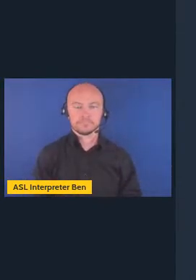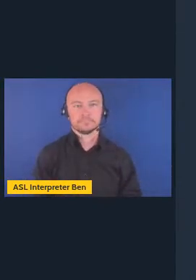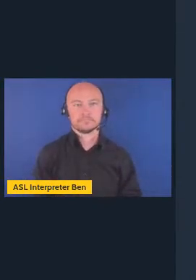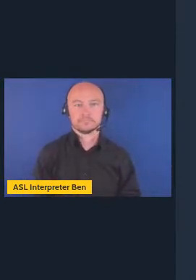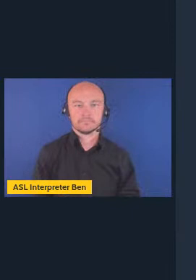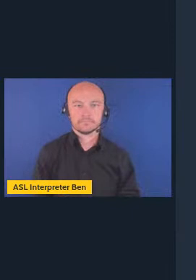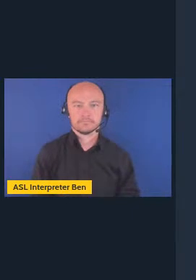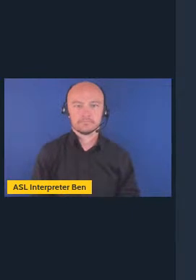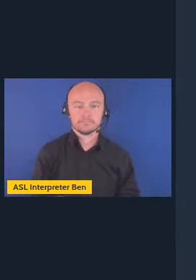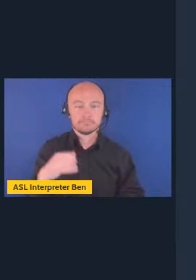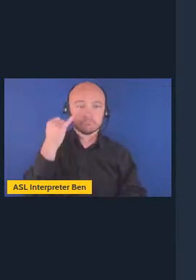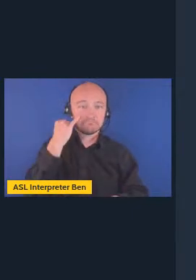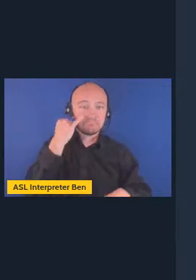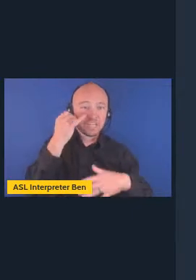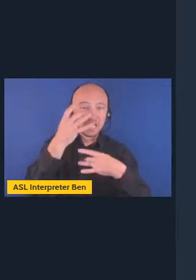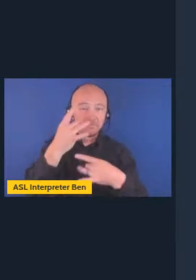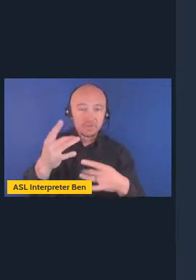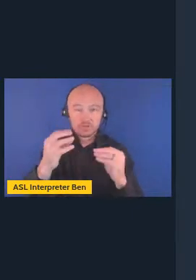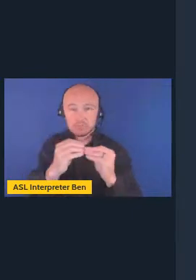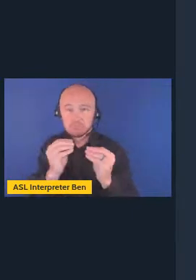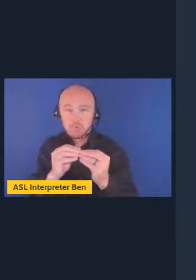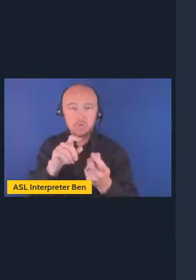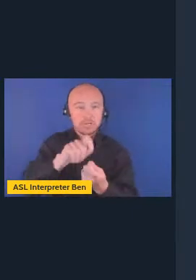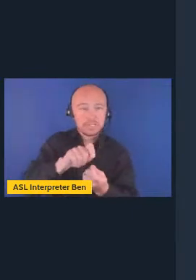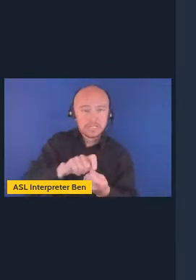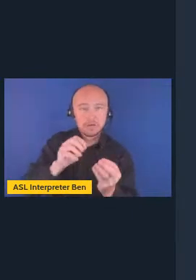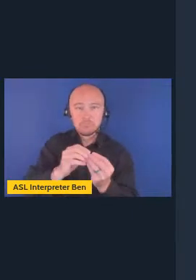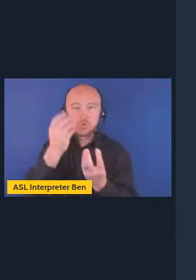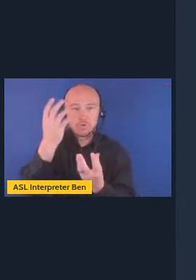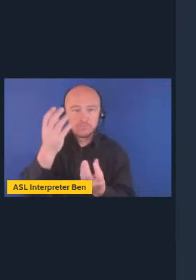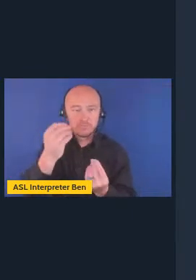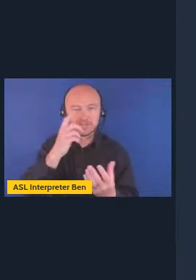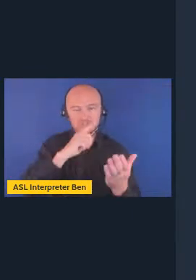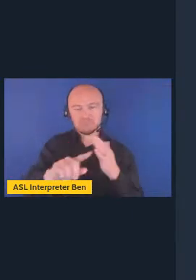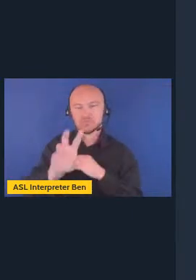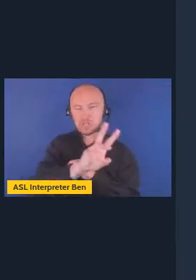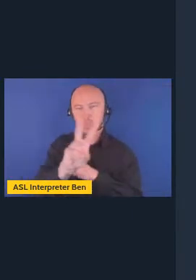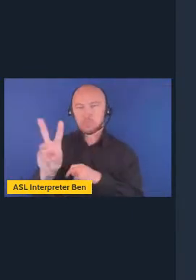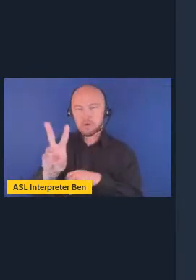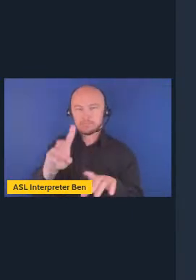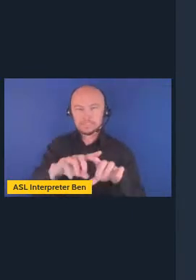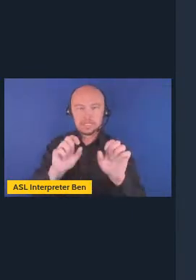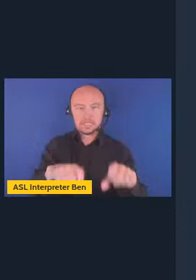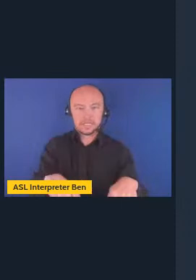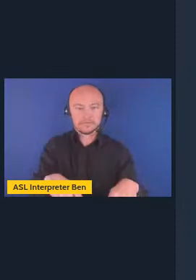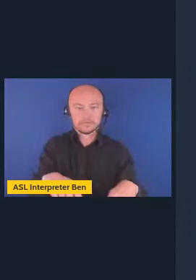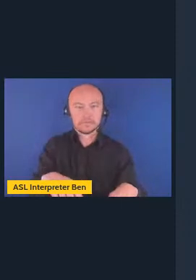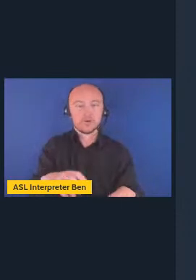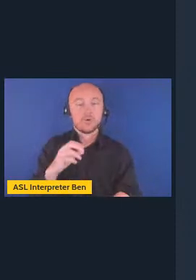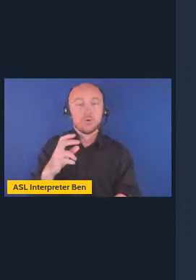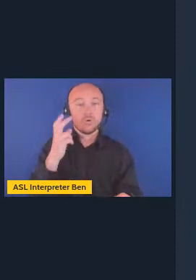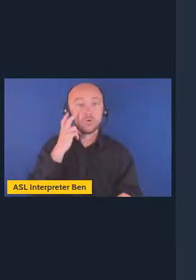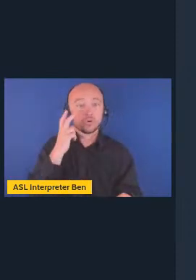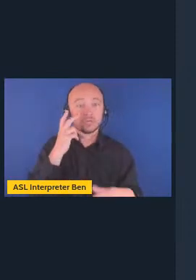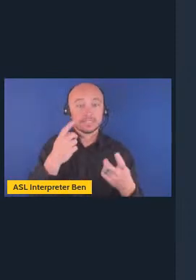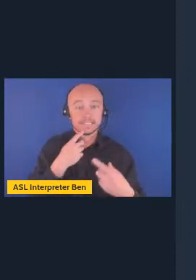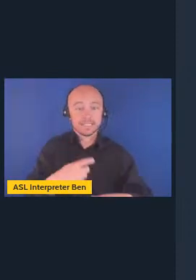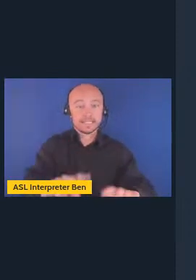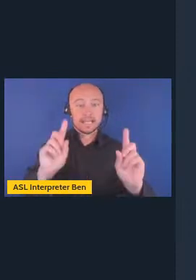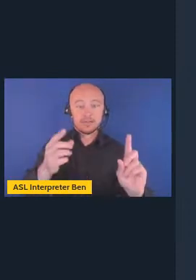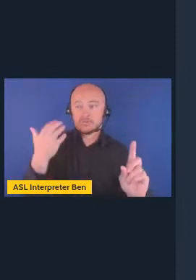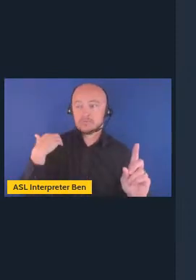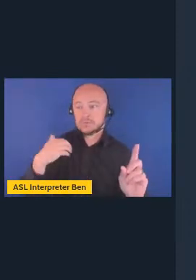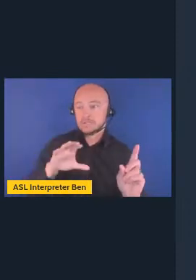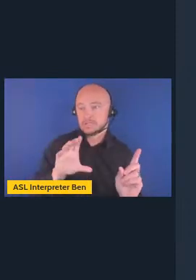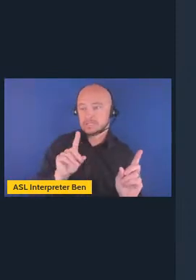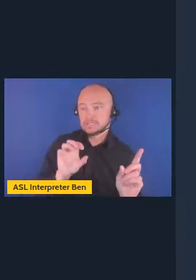If you are interested in a more detailed introduction, please visit our website or watch the Projen launch announcement video from CDK